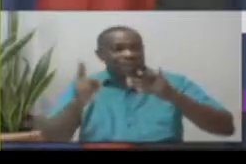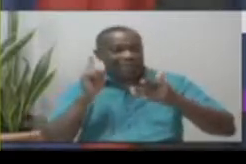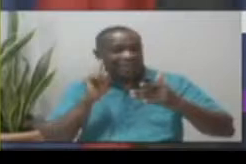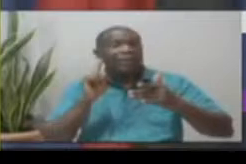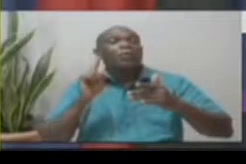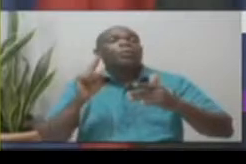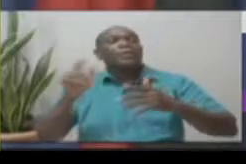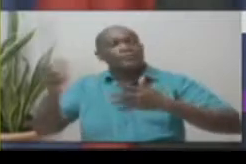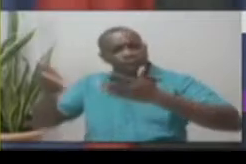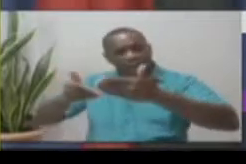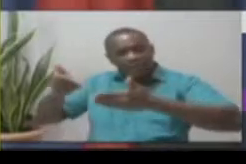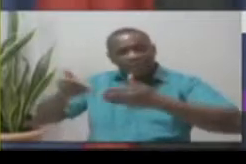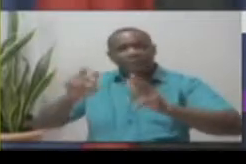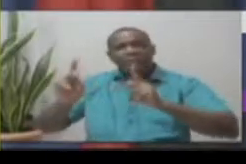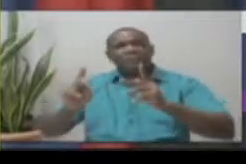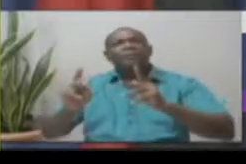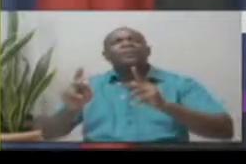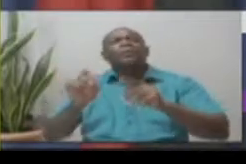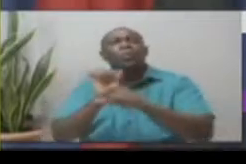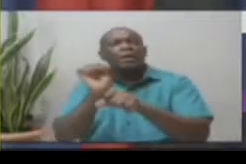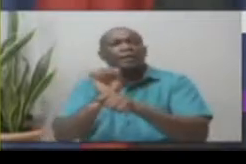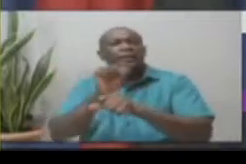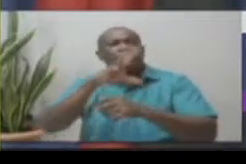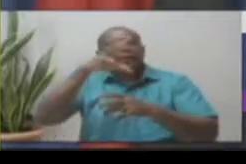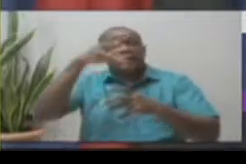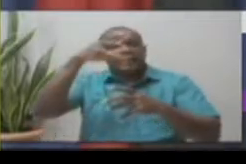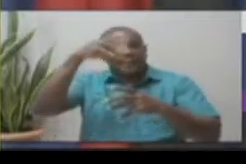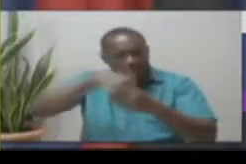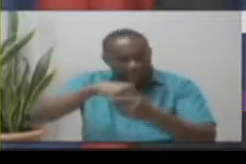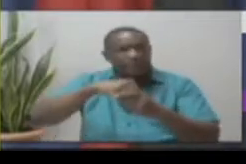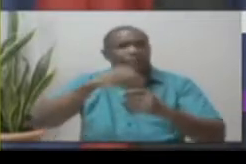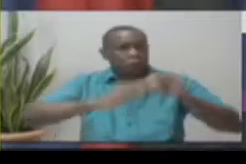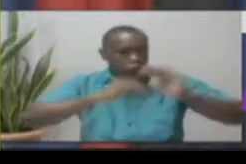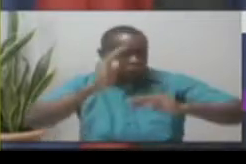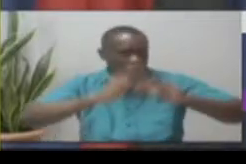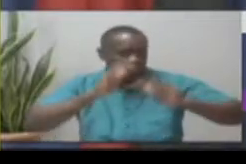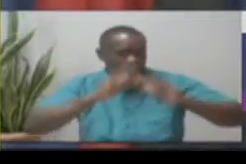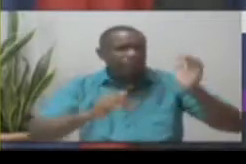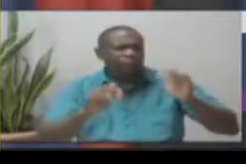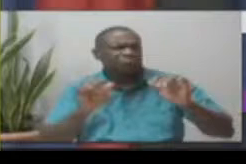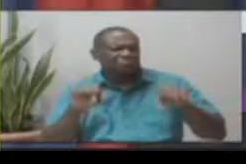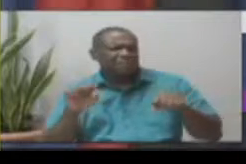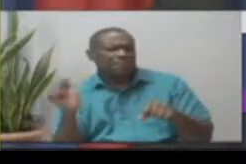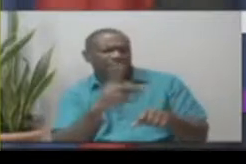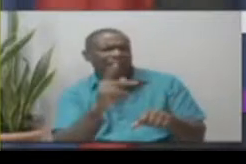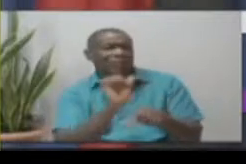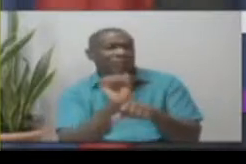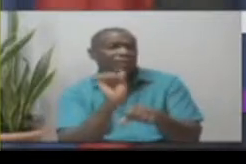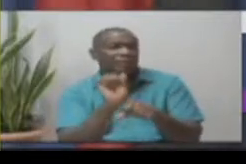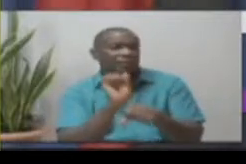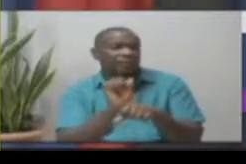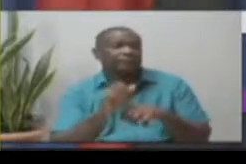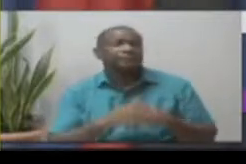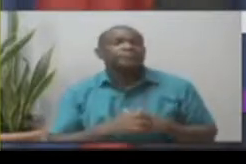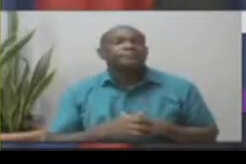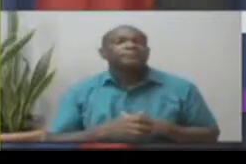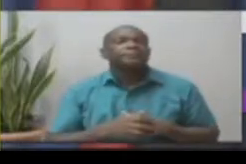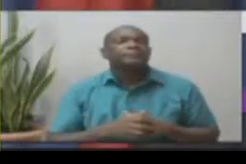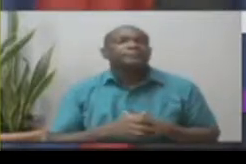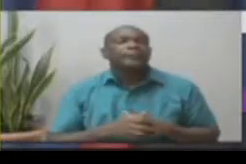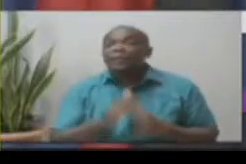earn food money, earn a living, to pay their bills, but at the same time, doing it